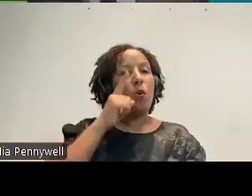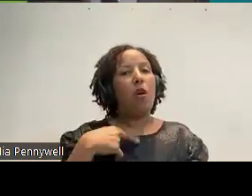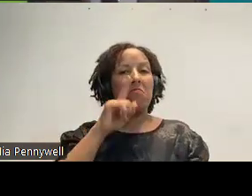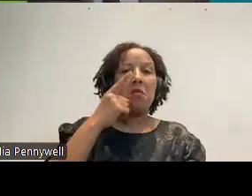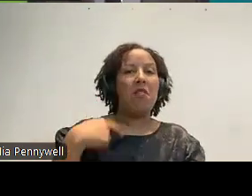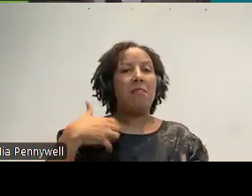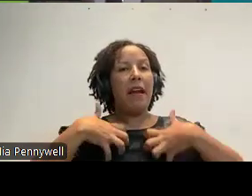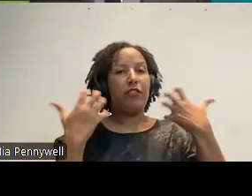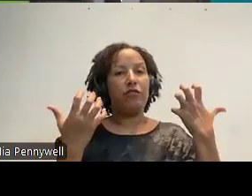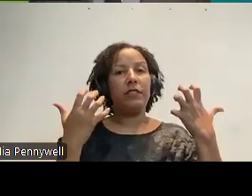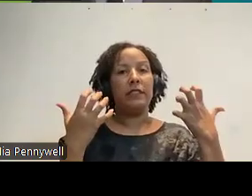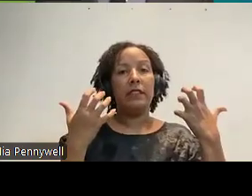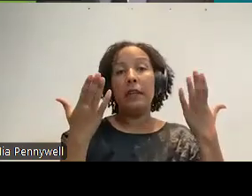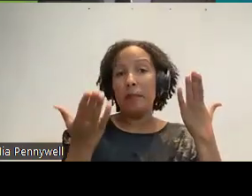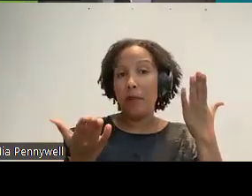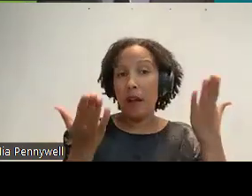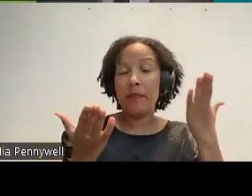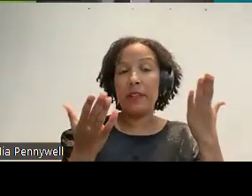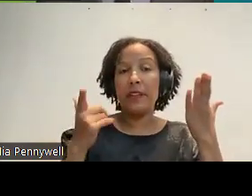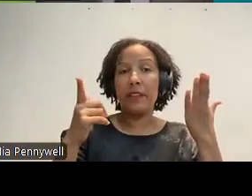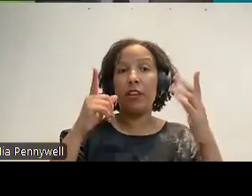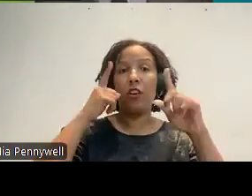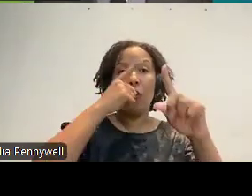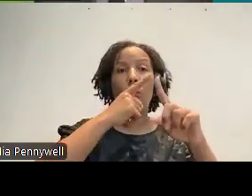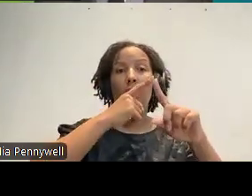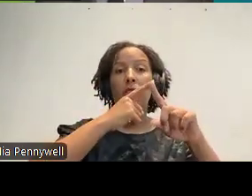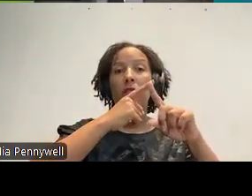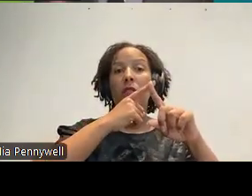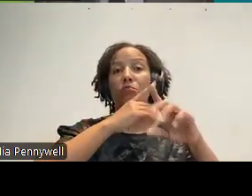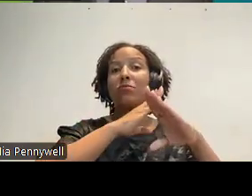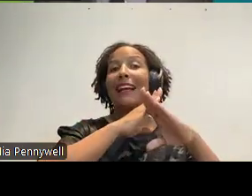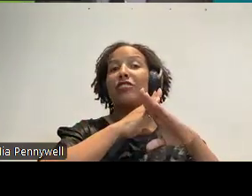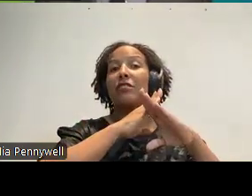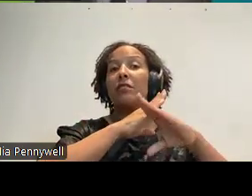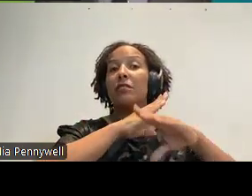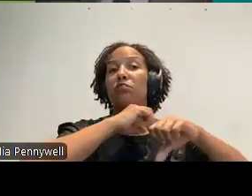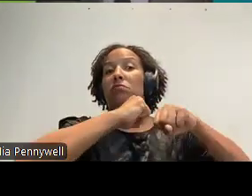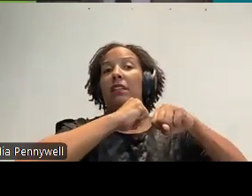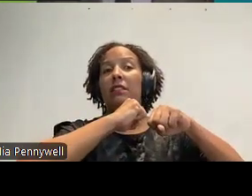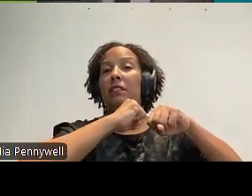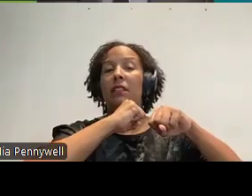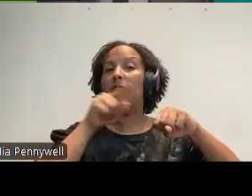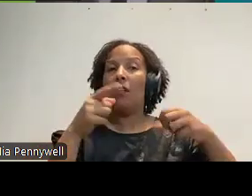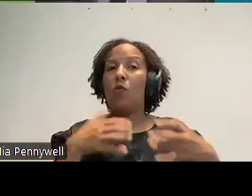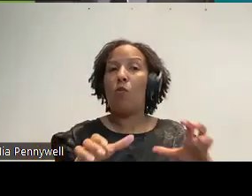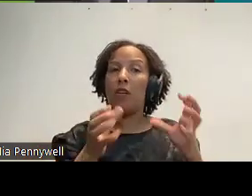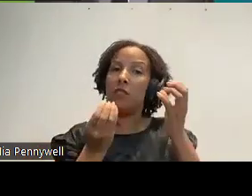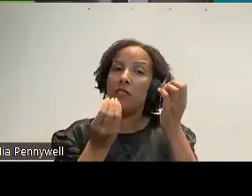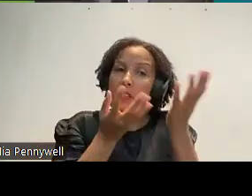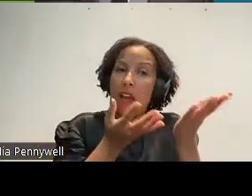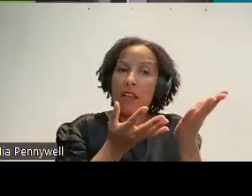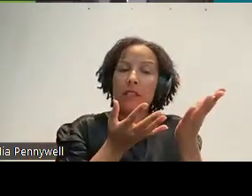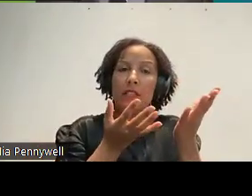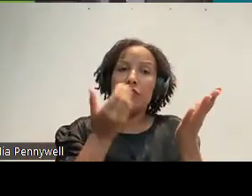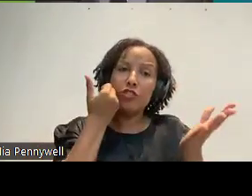it's probably that they're trying to protect from something that they don't want you to know. There's a great deal of shame or fear related to